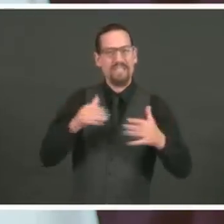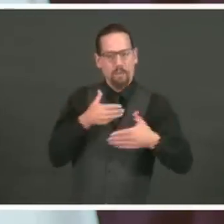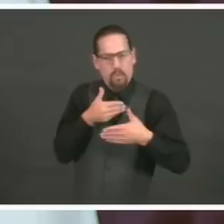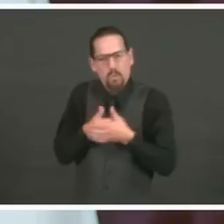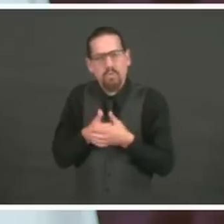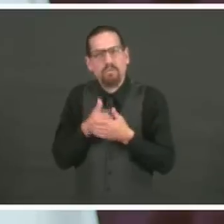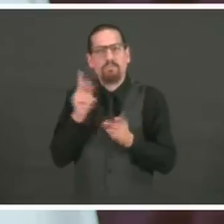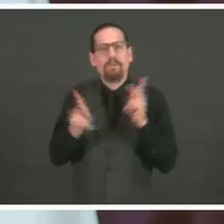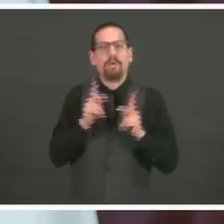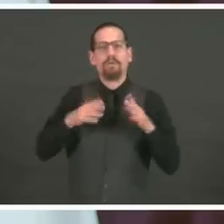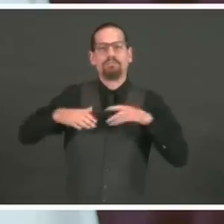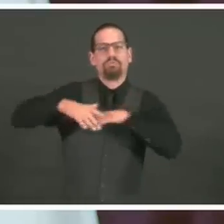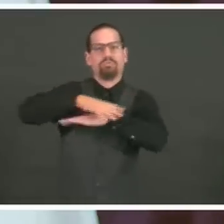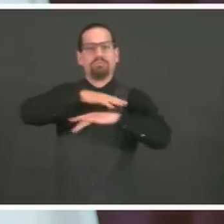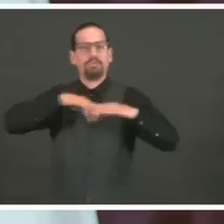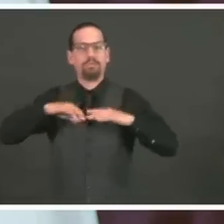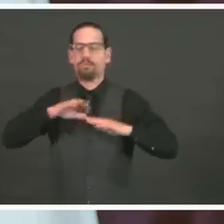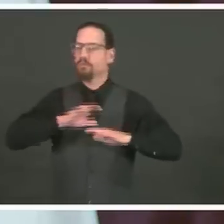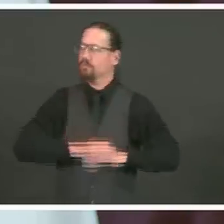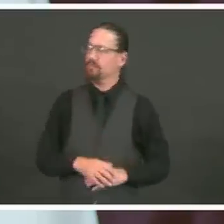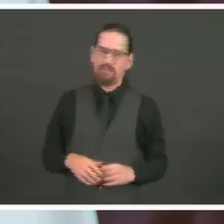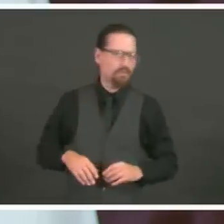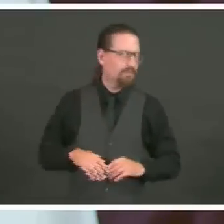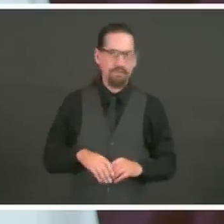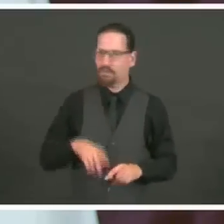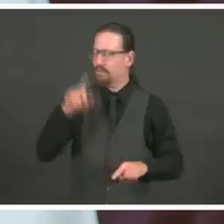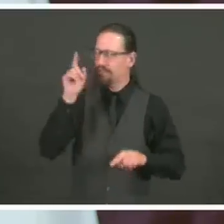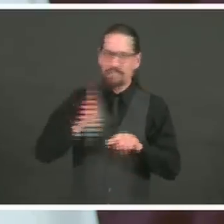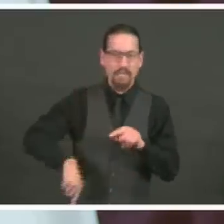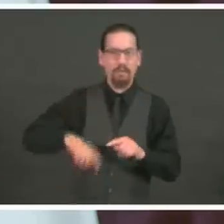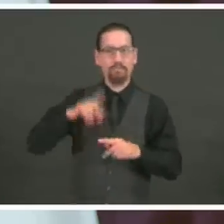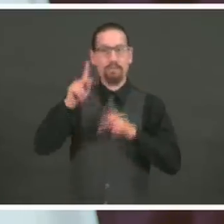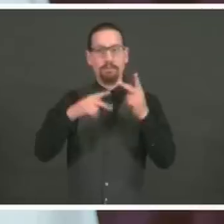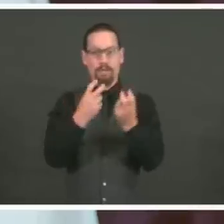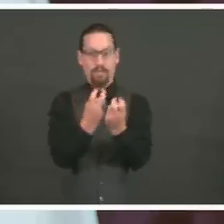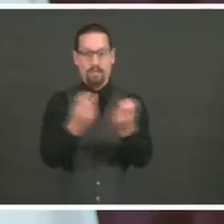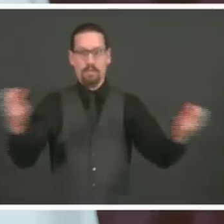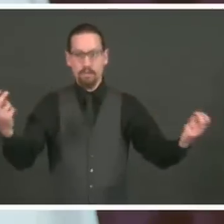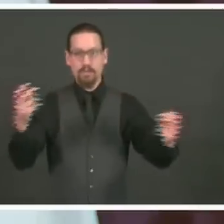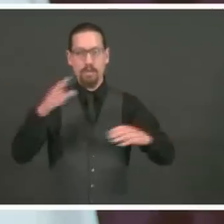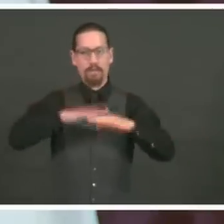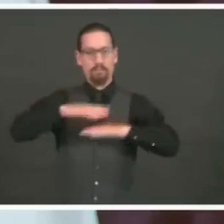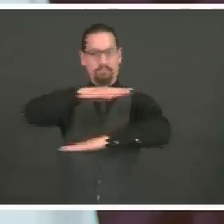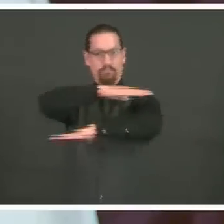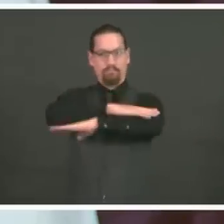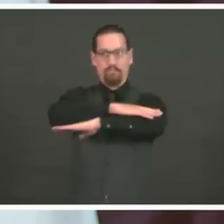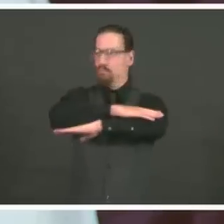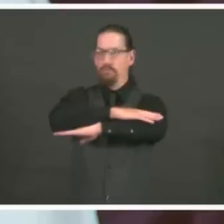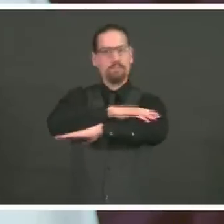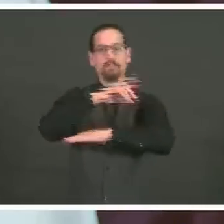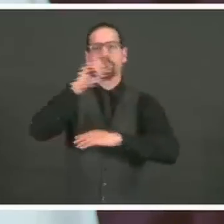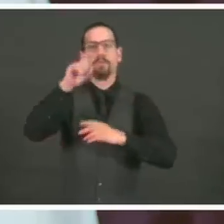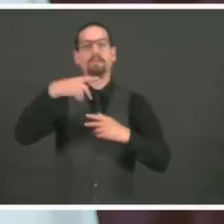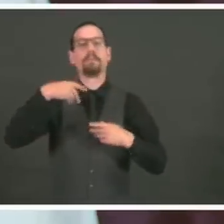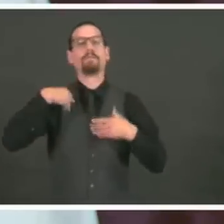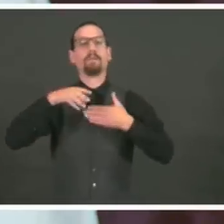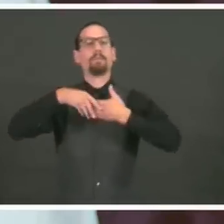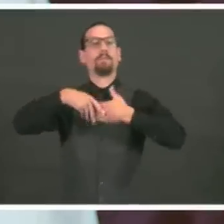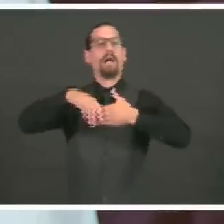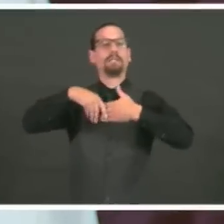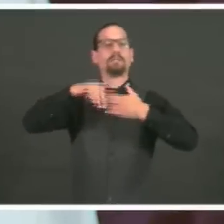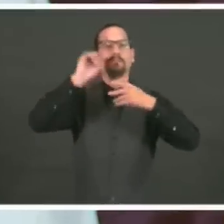a bar as a traditional bar. You either have to have the plexiglass up or no bartender behind the bar. 17%,